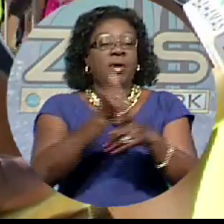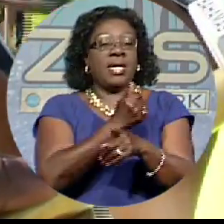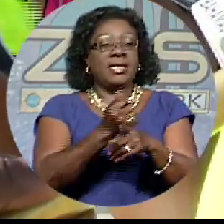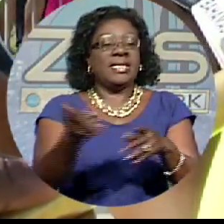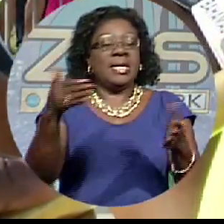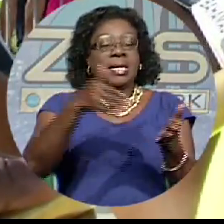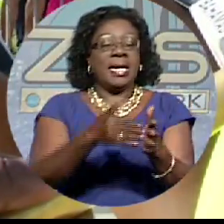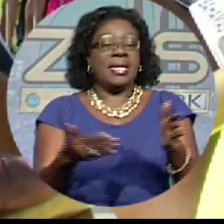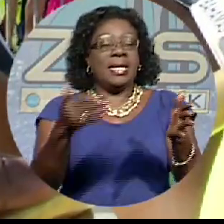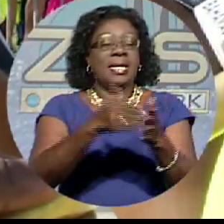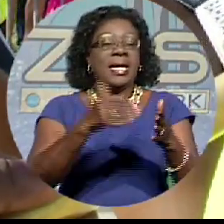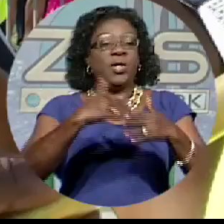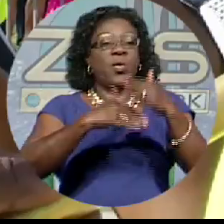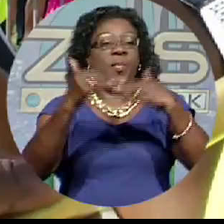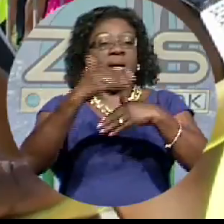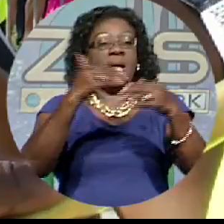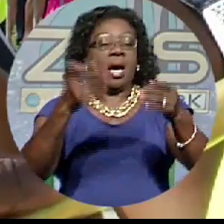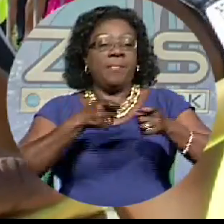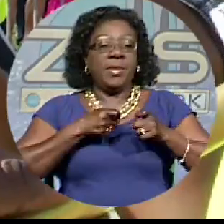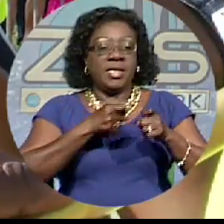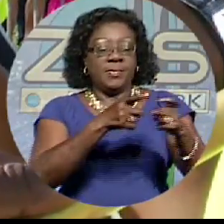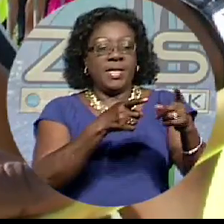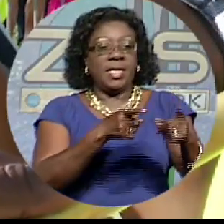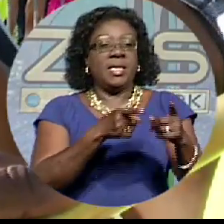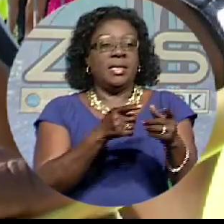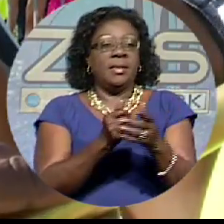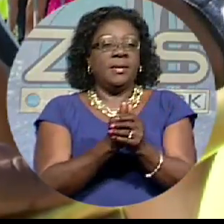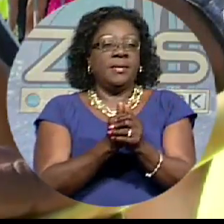to build up the speed because I have the endurance to win marathon.